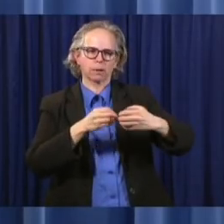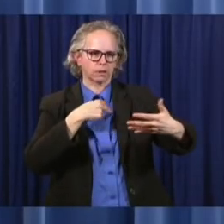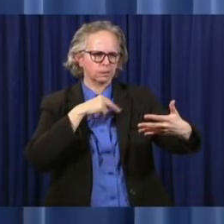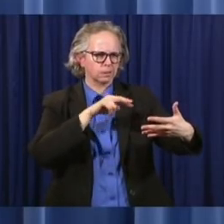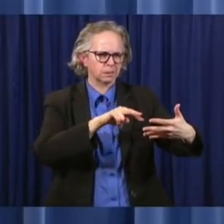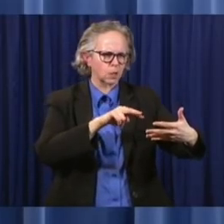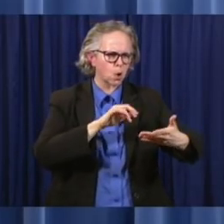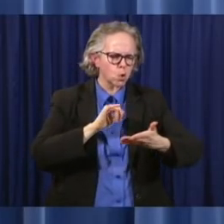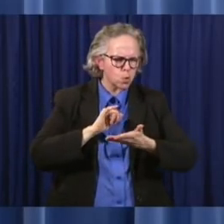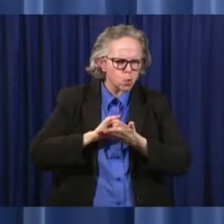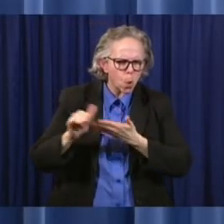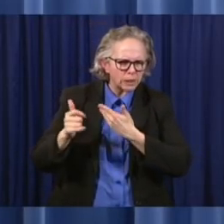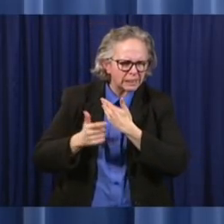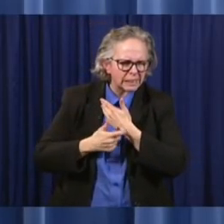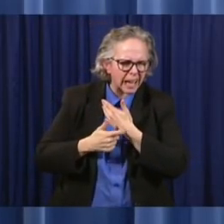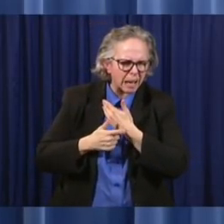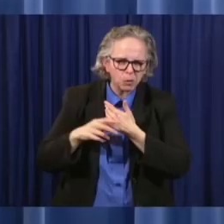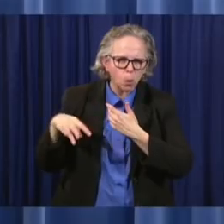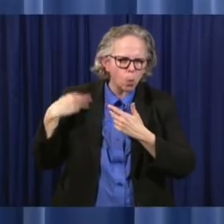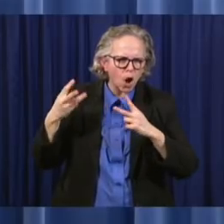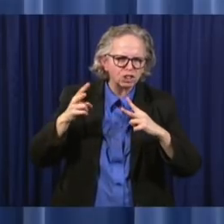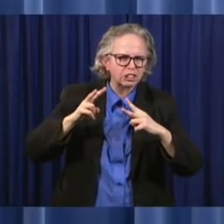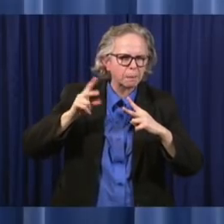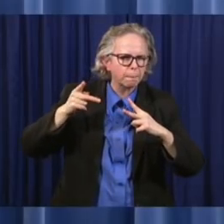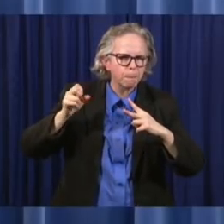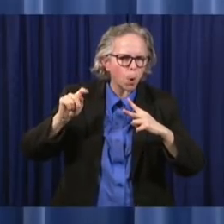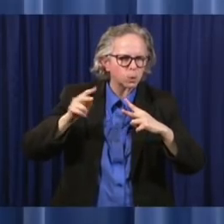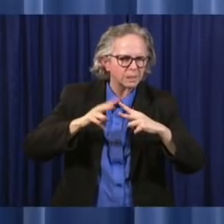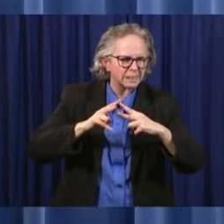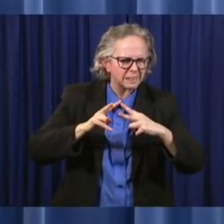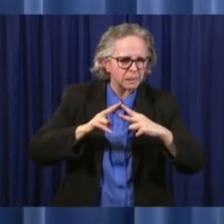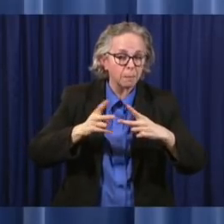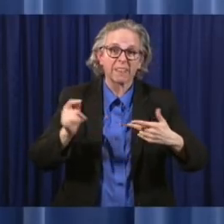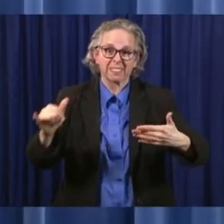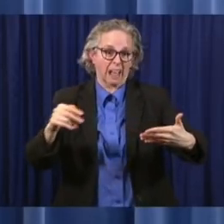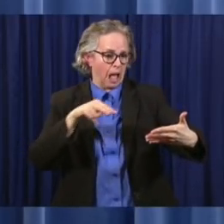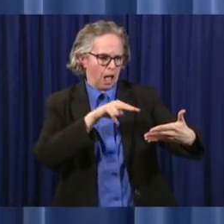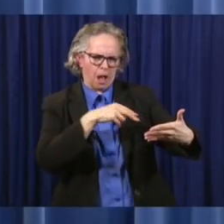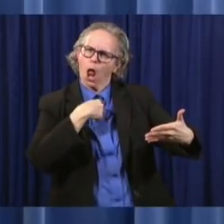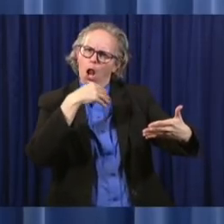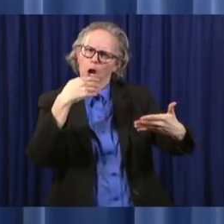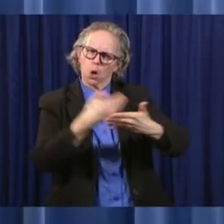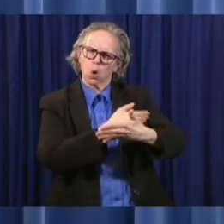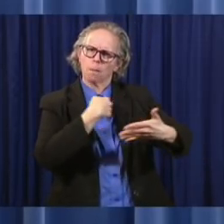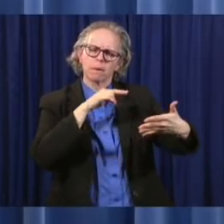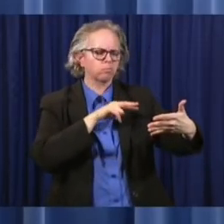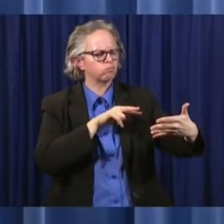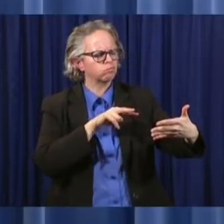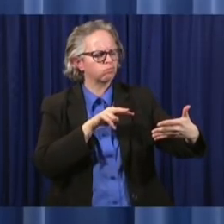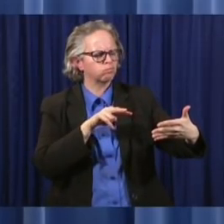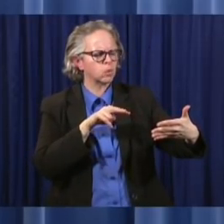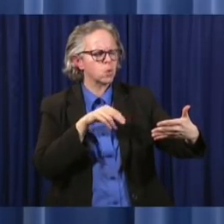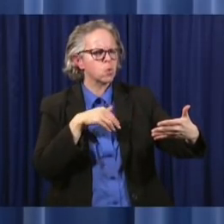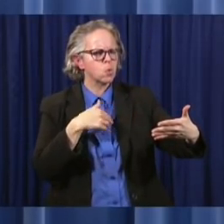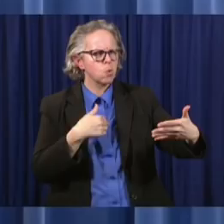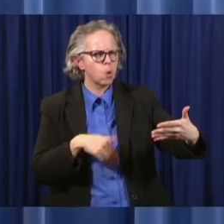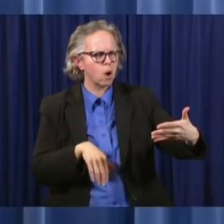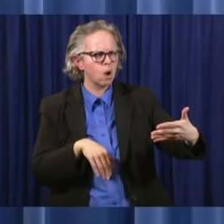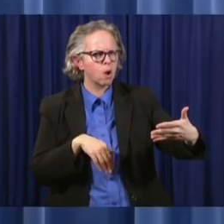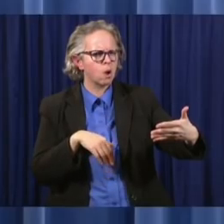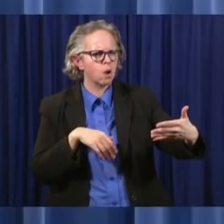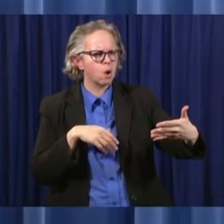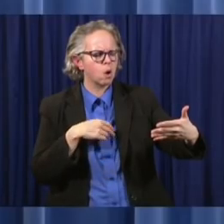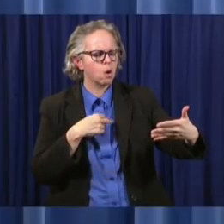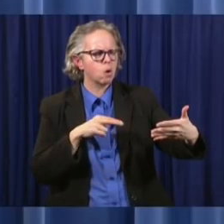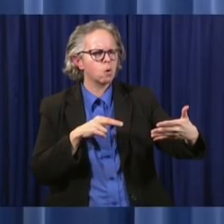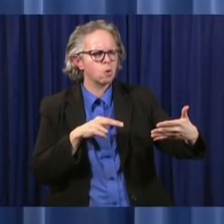Post. And it indicated, and I looked at how much distancing is occurring. And